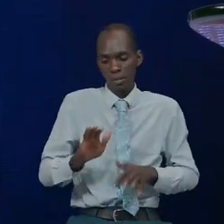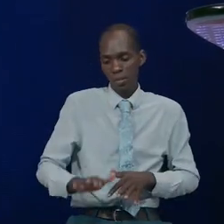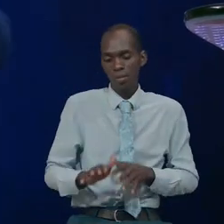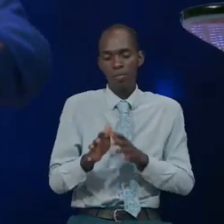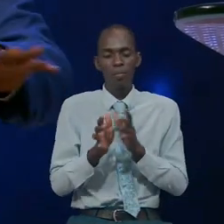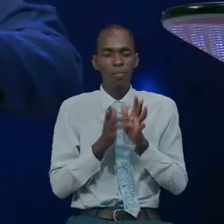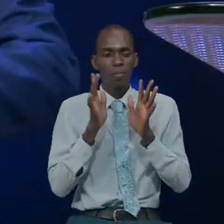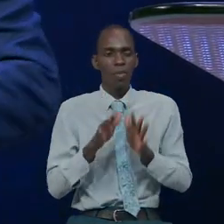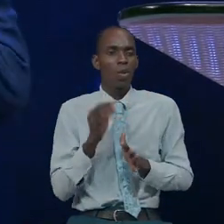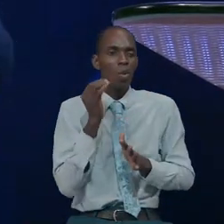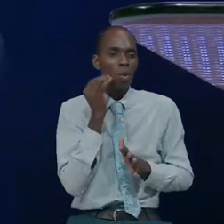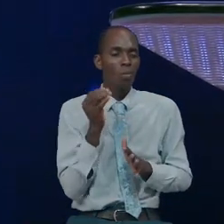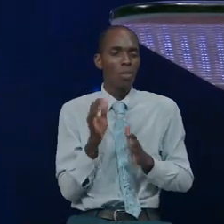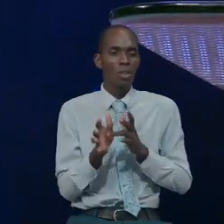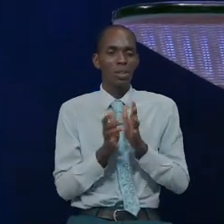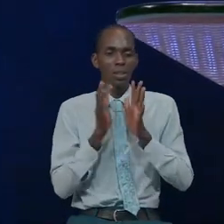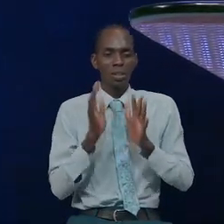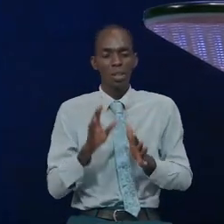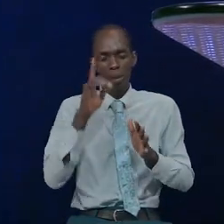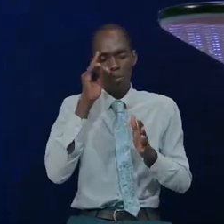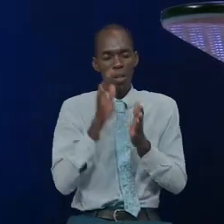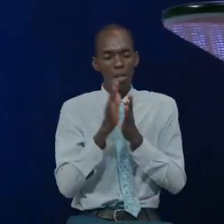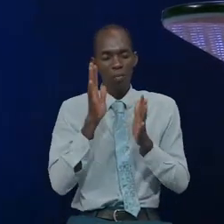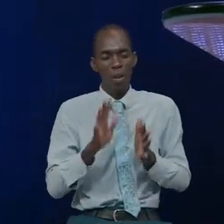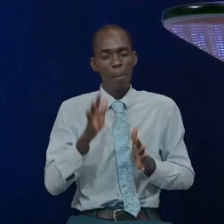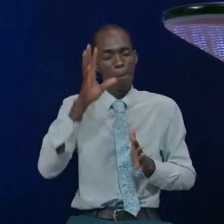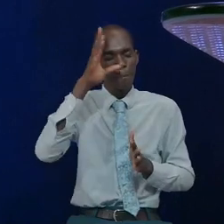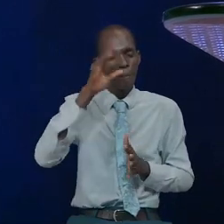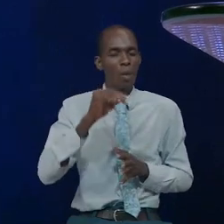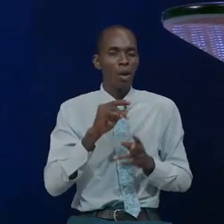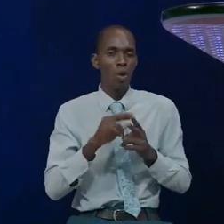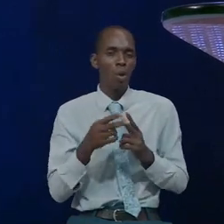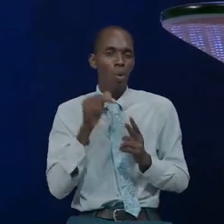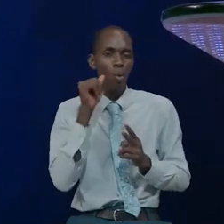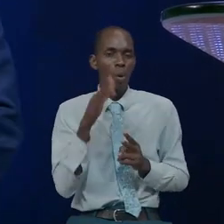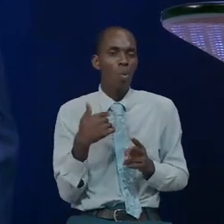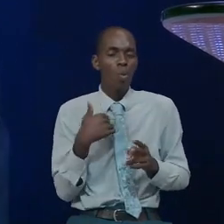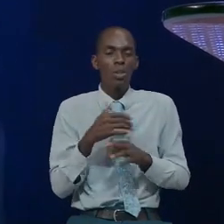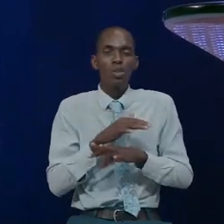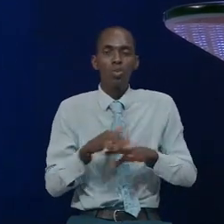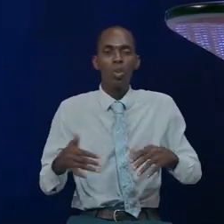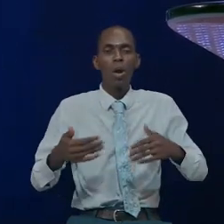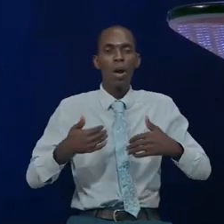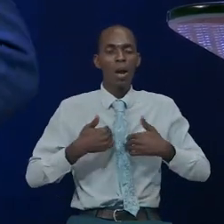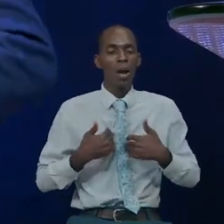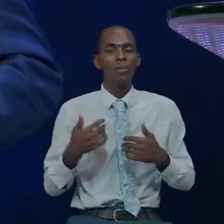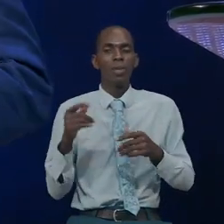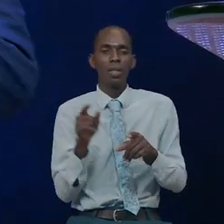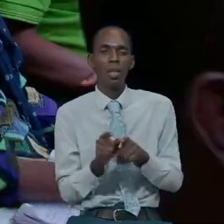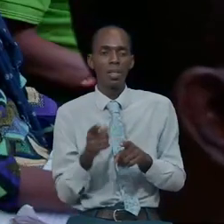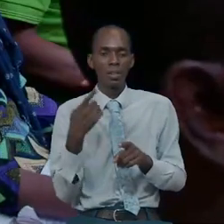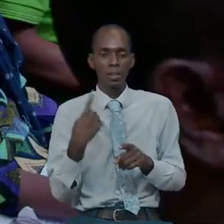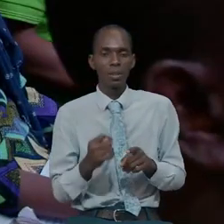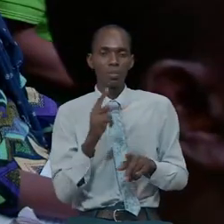a believer, whether man or woman, we do not act and protest like the people of the